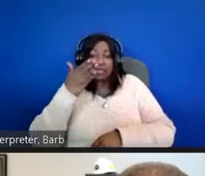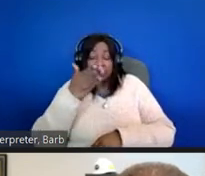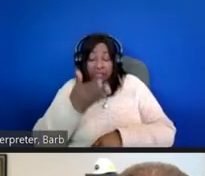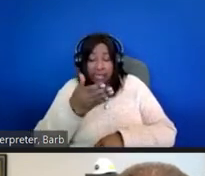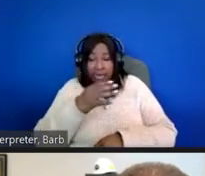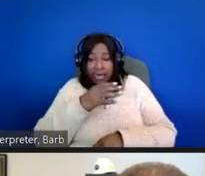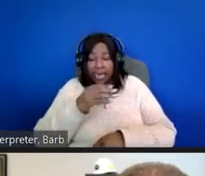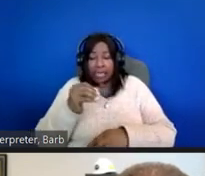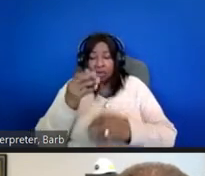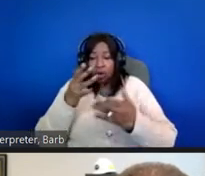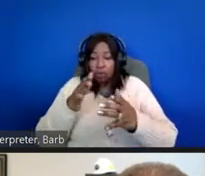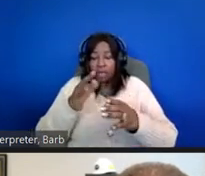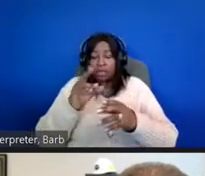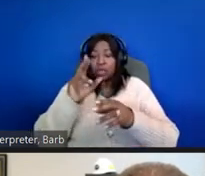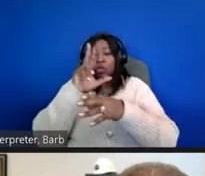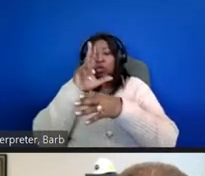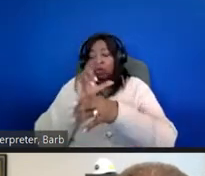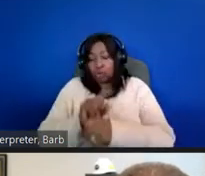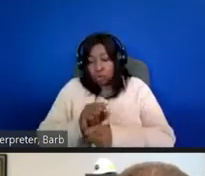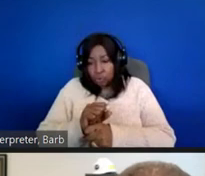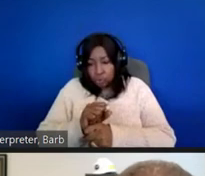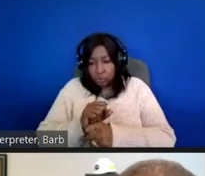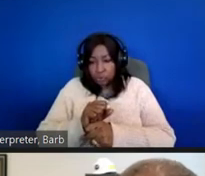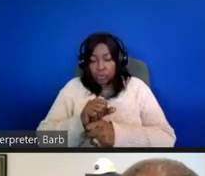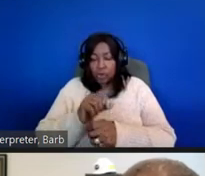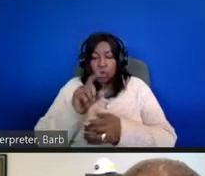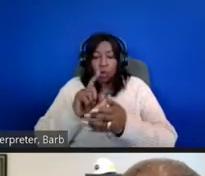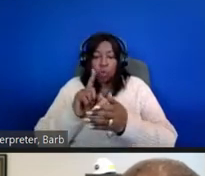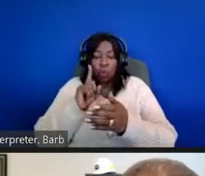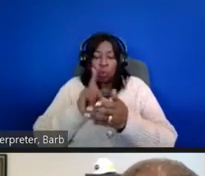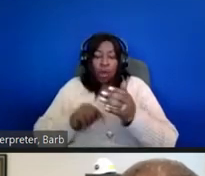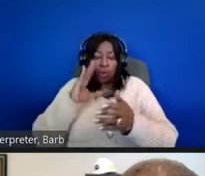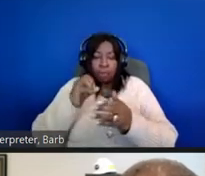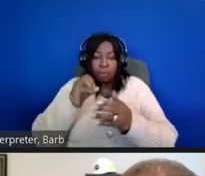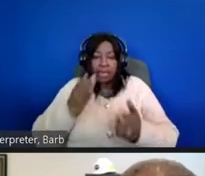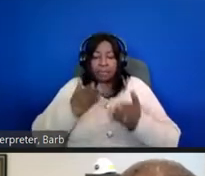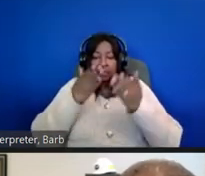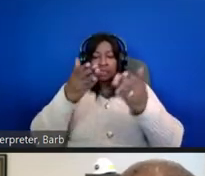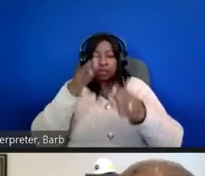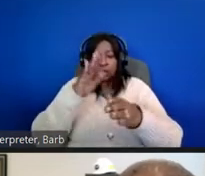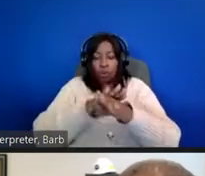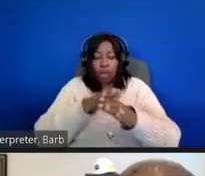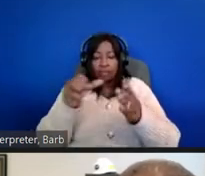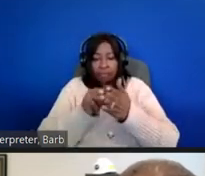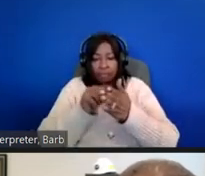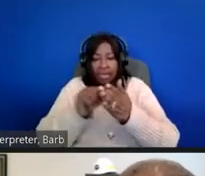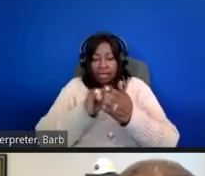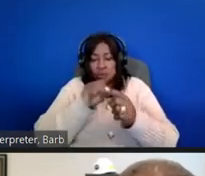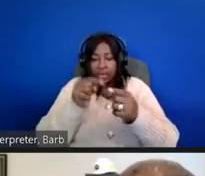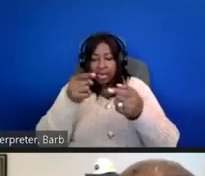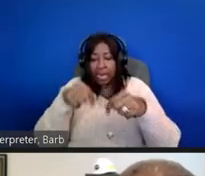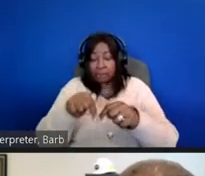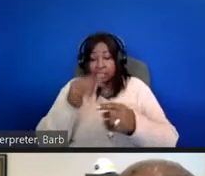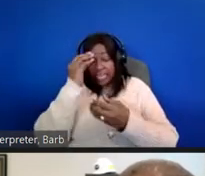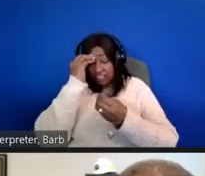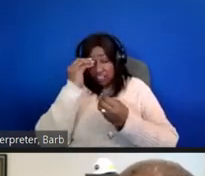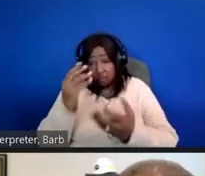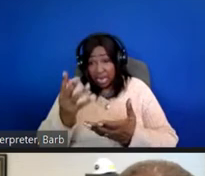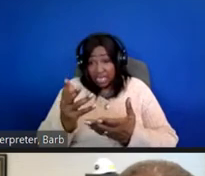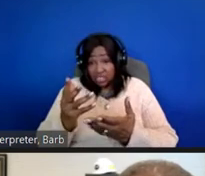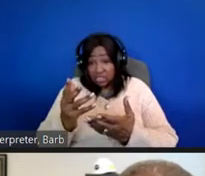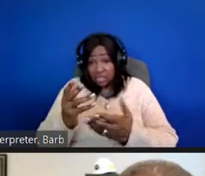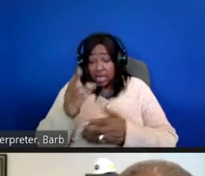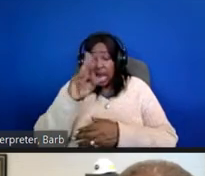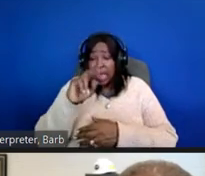already used to what is going to be presented on the page in terms of information. Unless there's